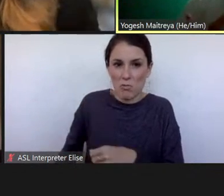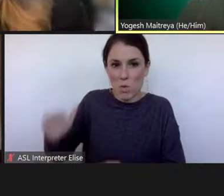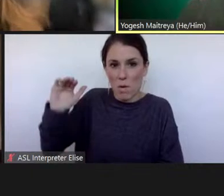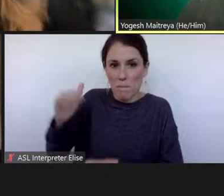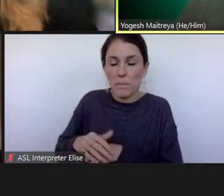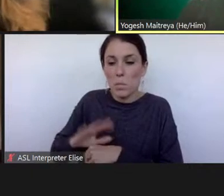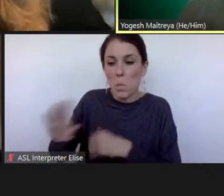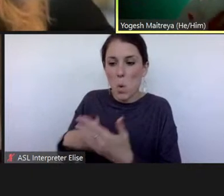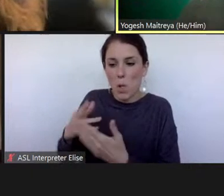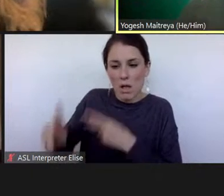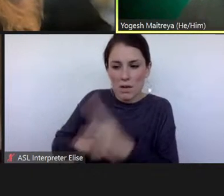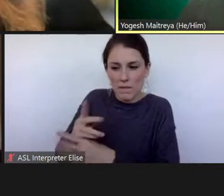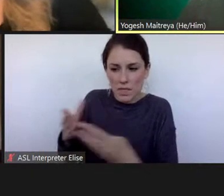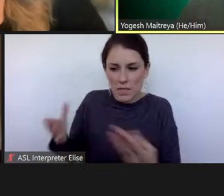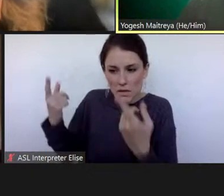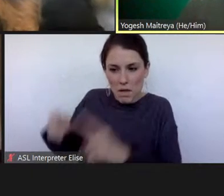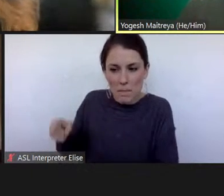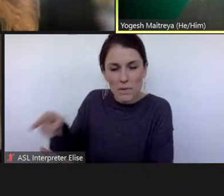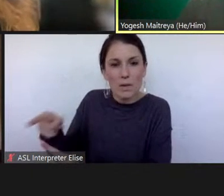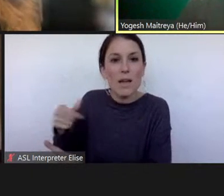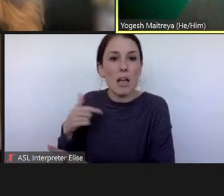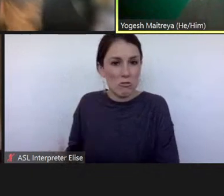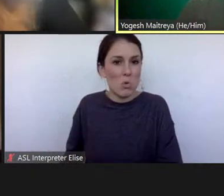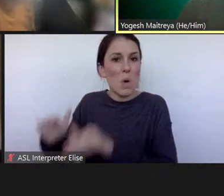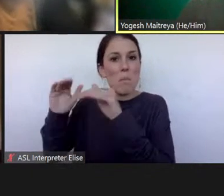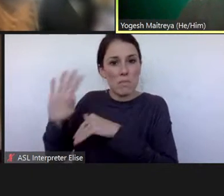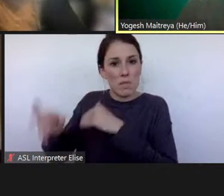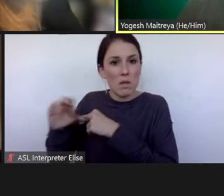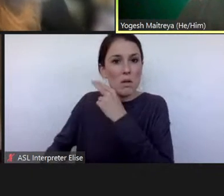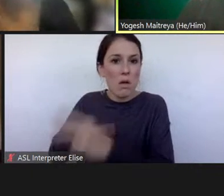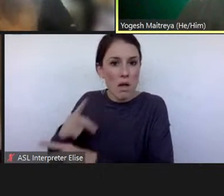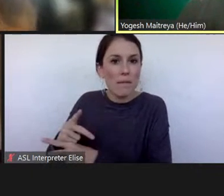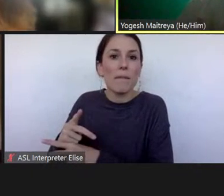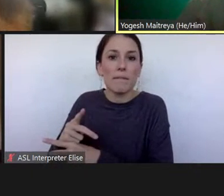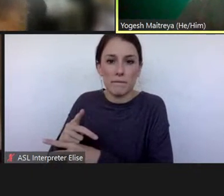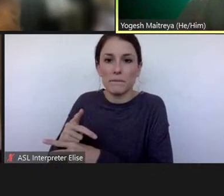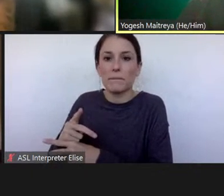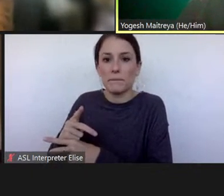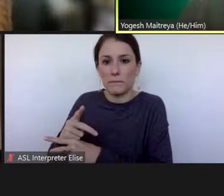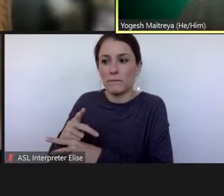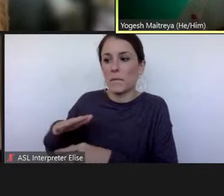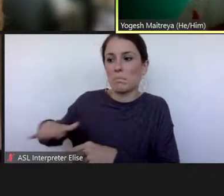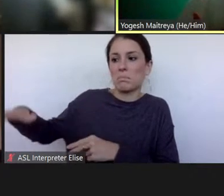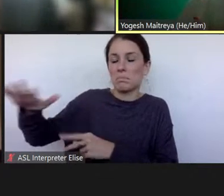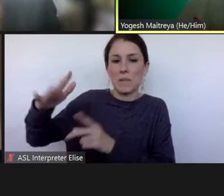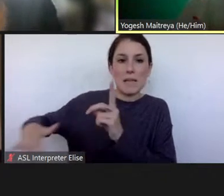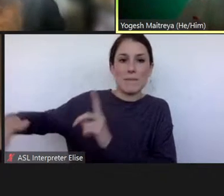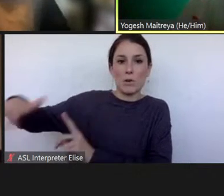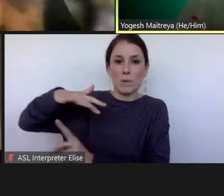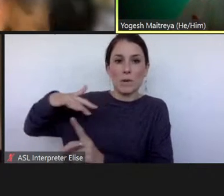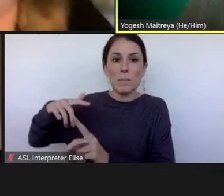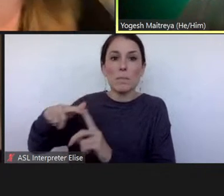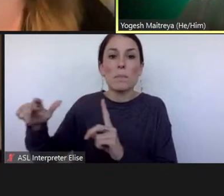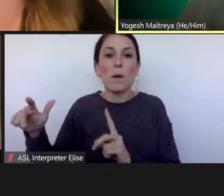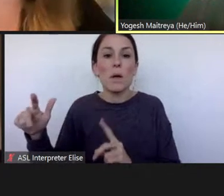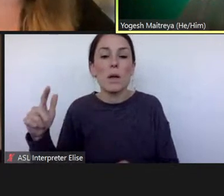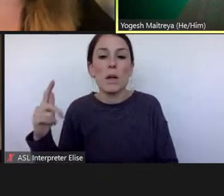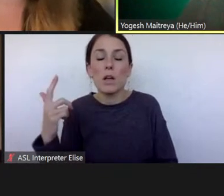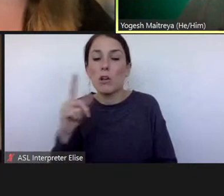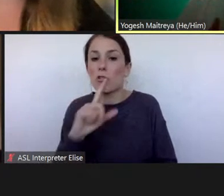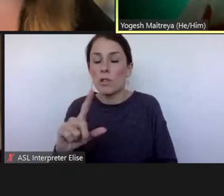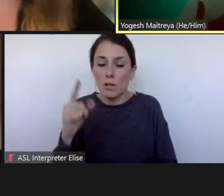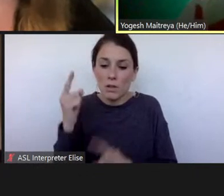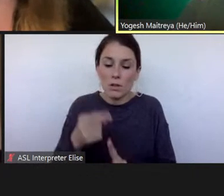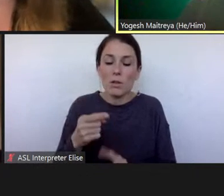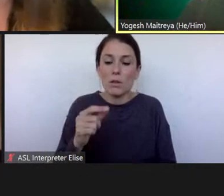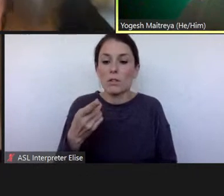of things happen. And I grew up in that kind of atmosphere, but it was because Dr.